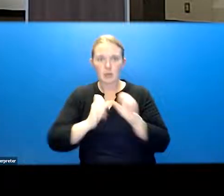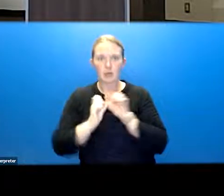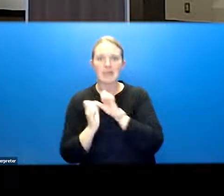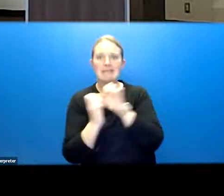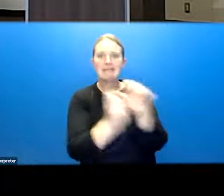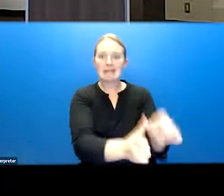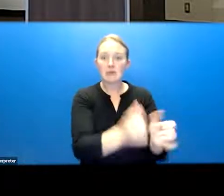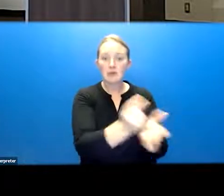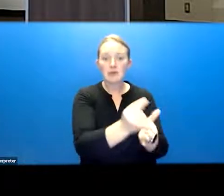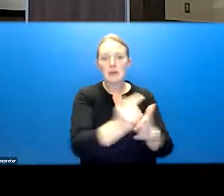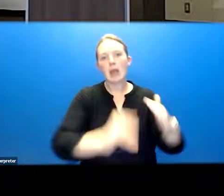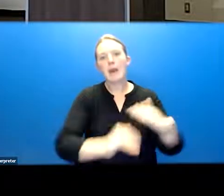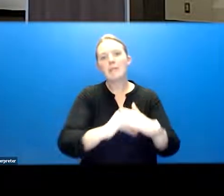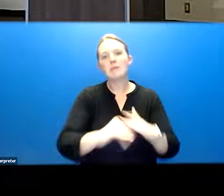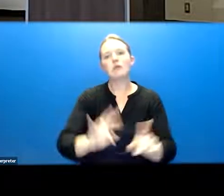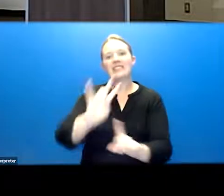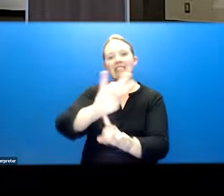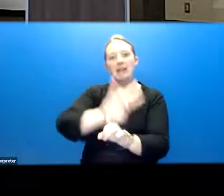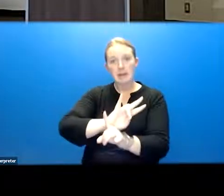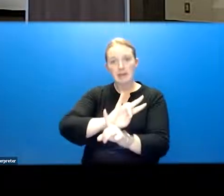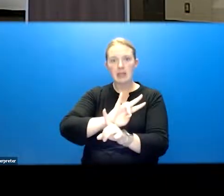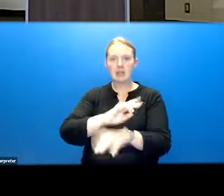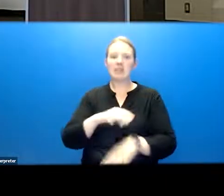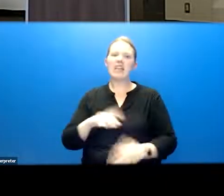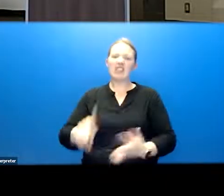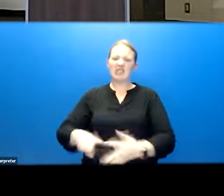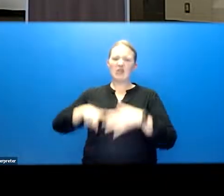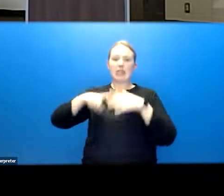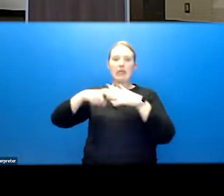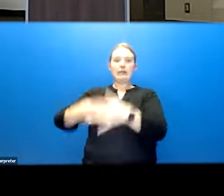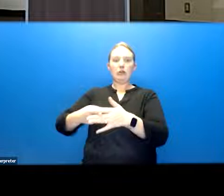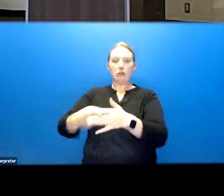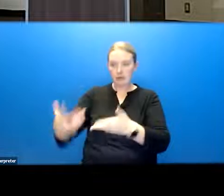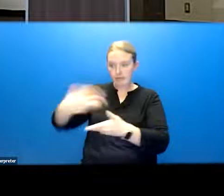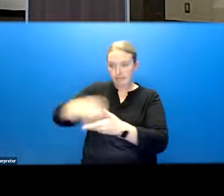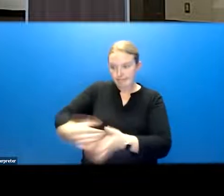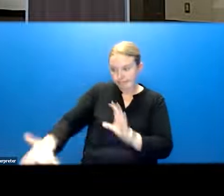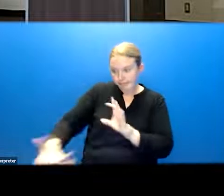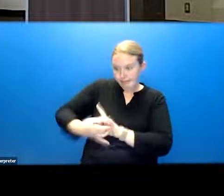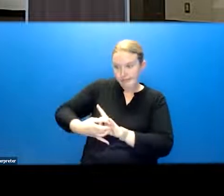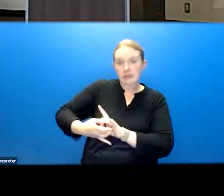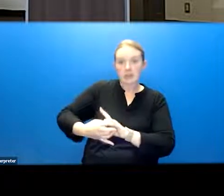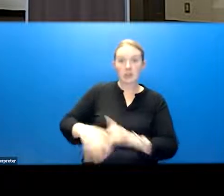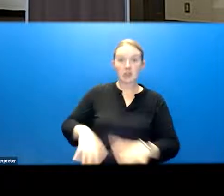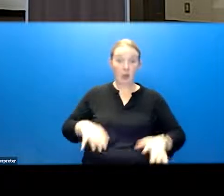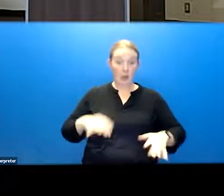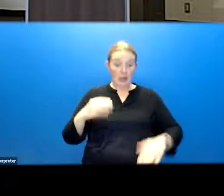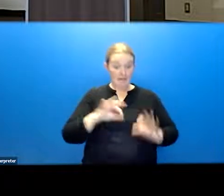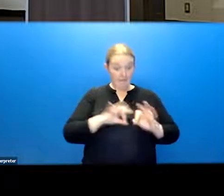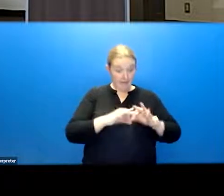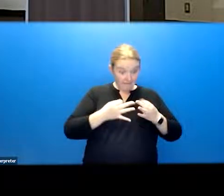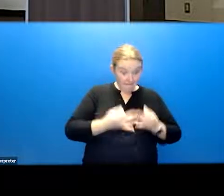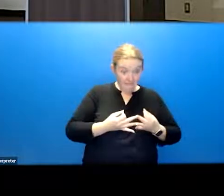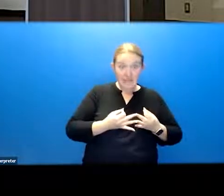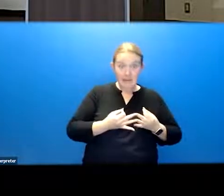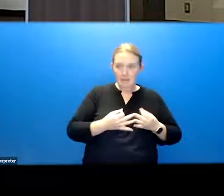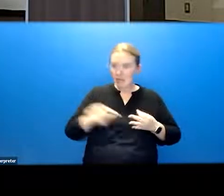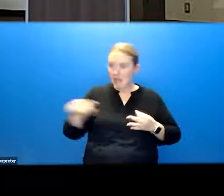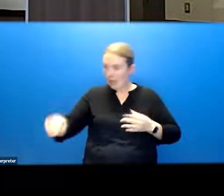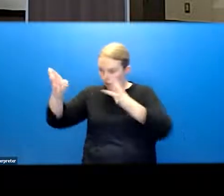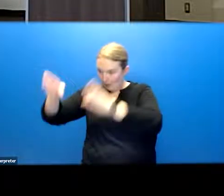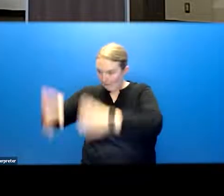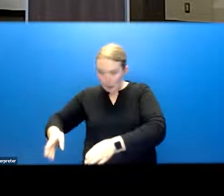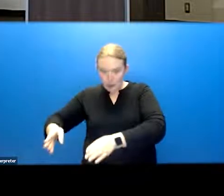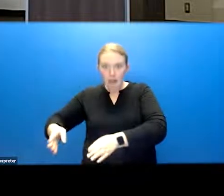to 7 months. And this is on the initial engagement. So if we are linking family members in that first appointment, we